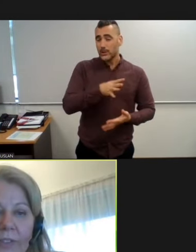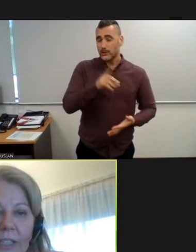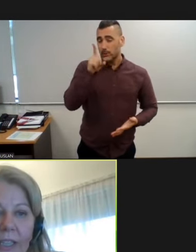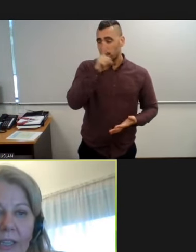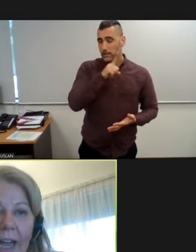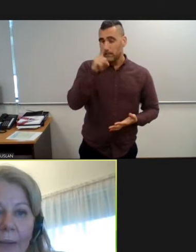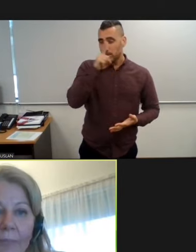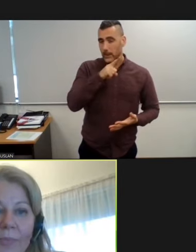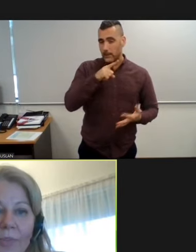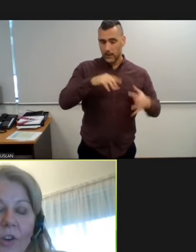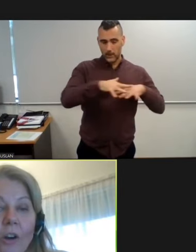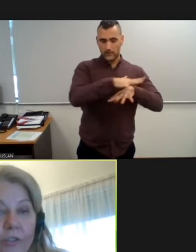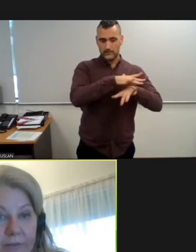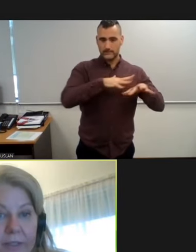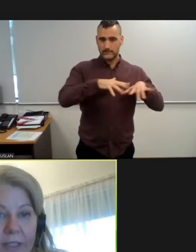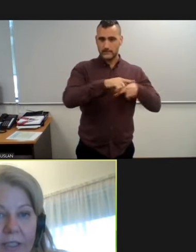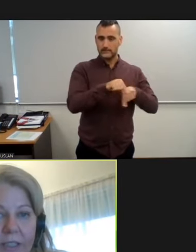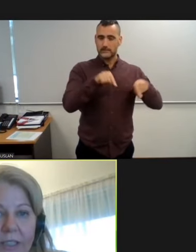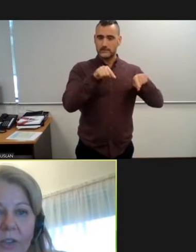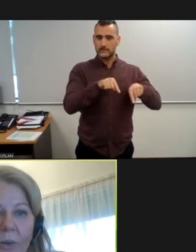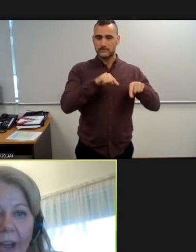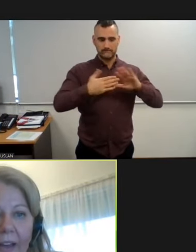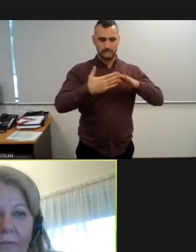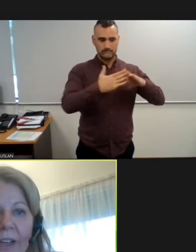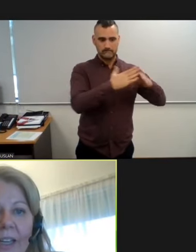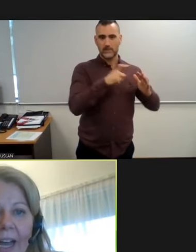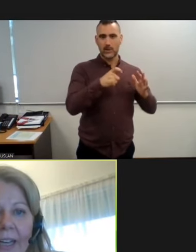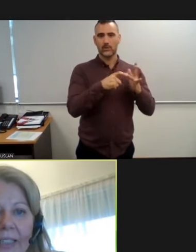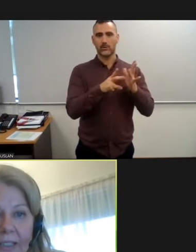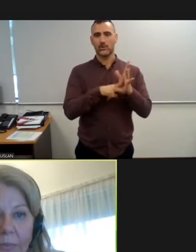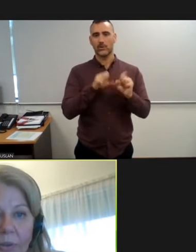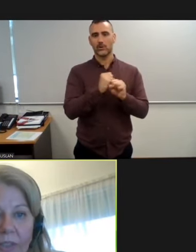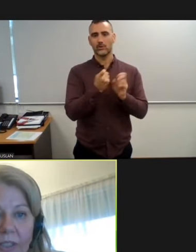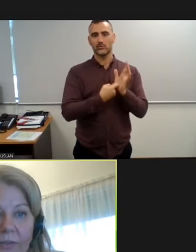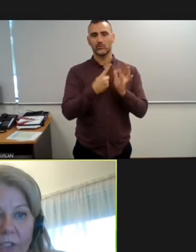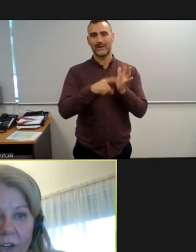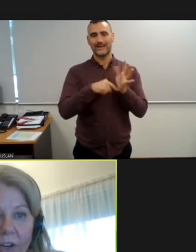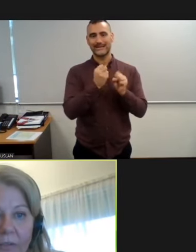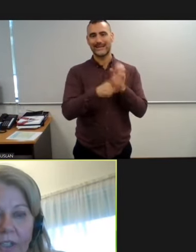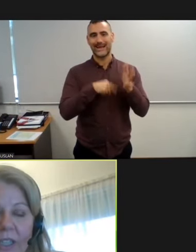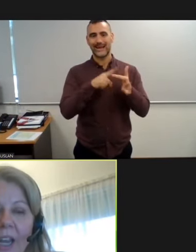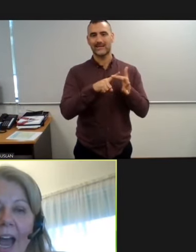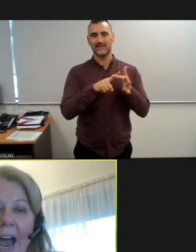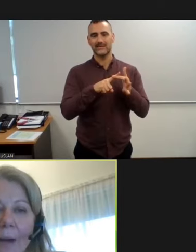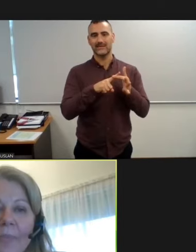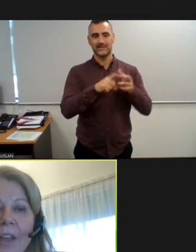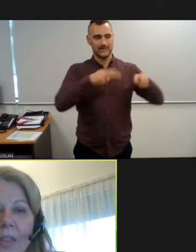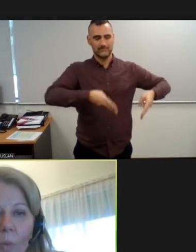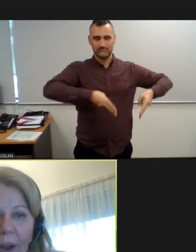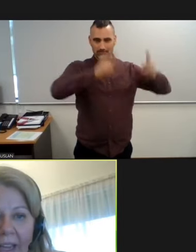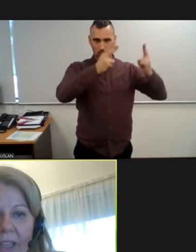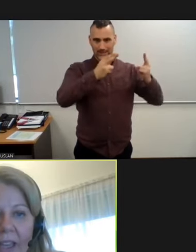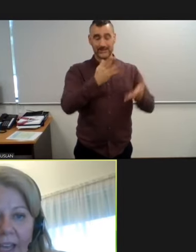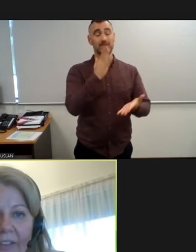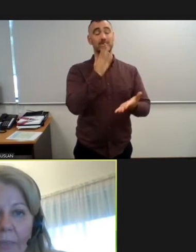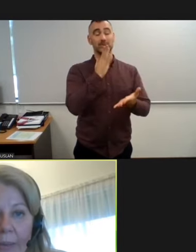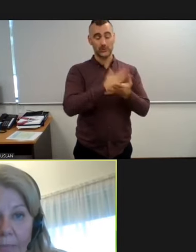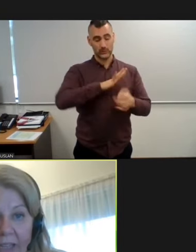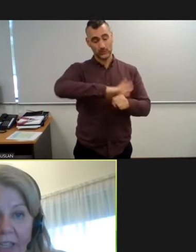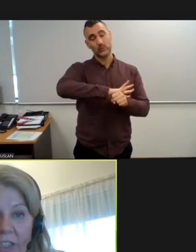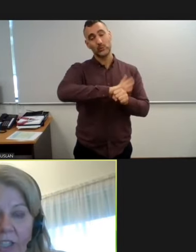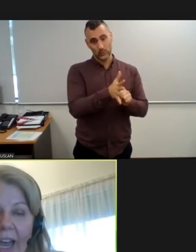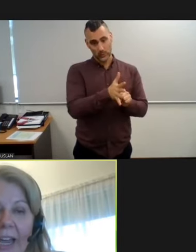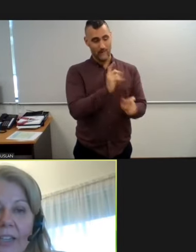have lived in congregate facilities who have tested positive to COVID. The way that they have